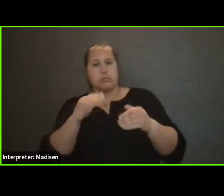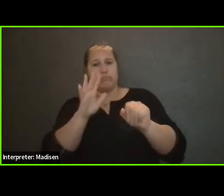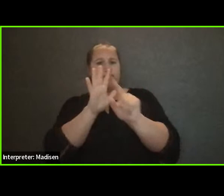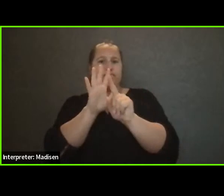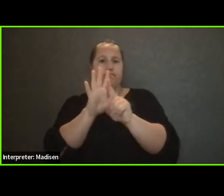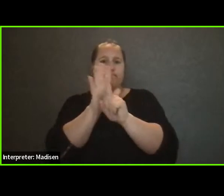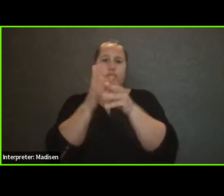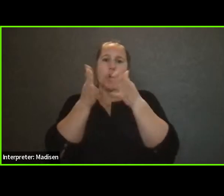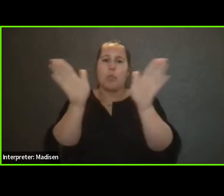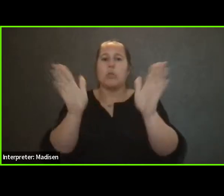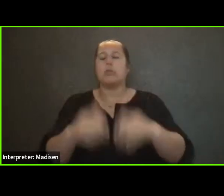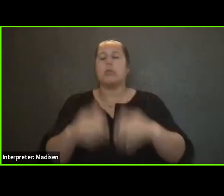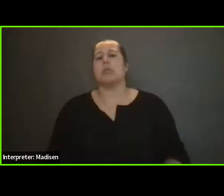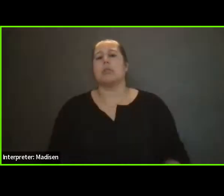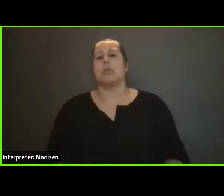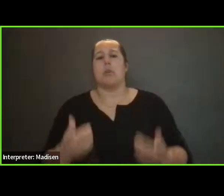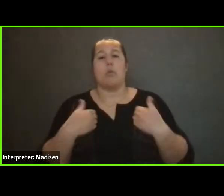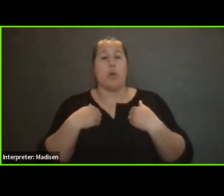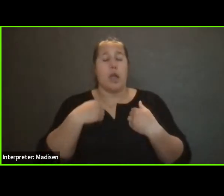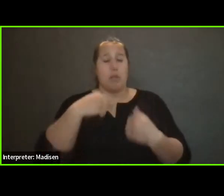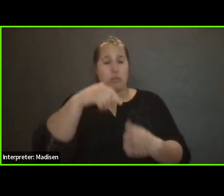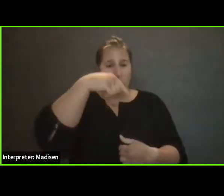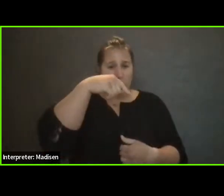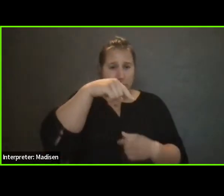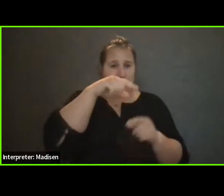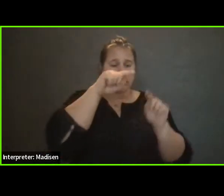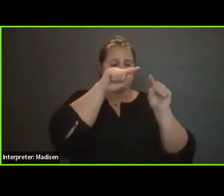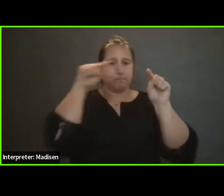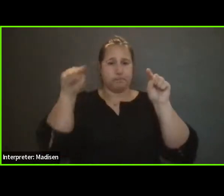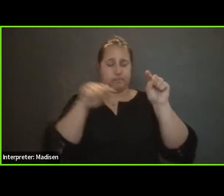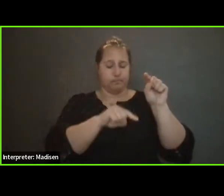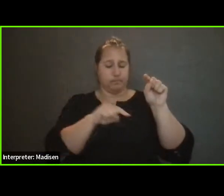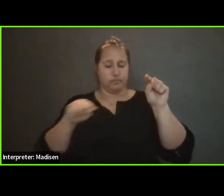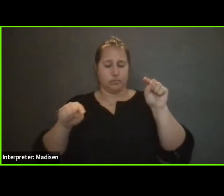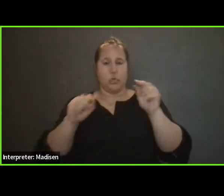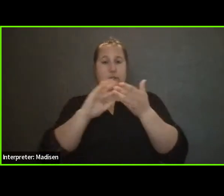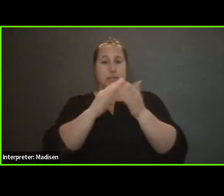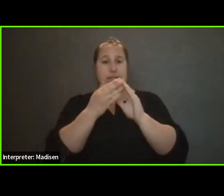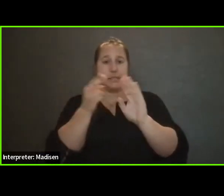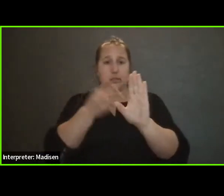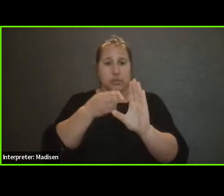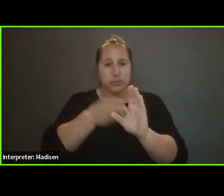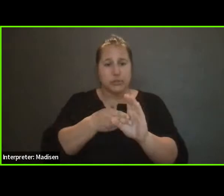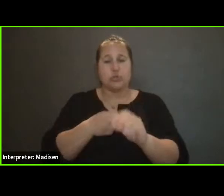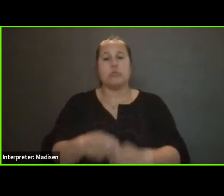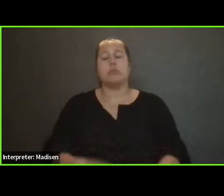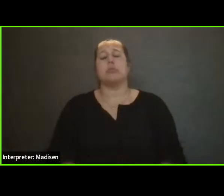got quadrants for city administration, and we've got quadrants for